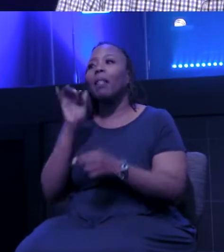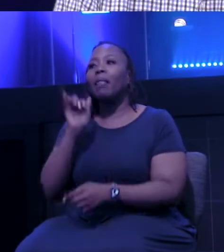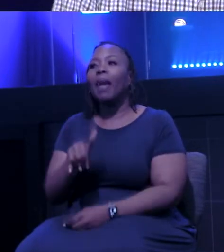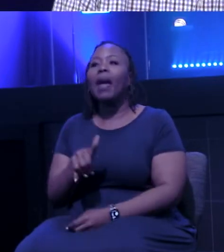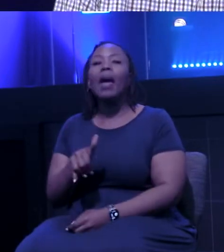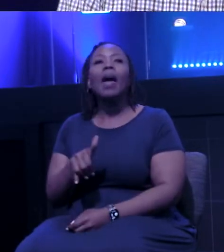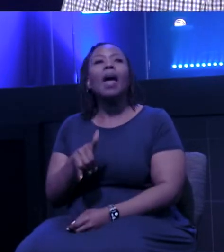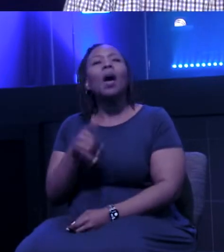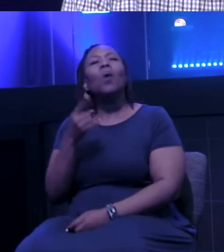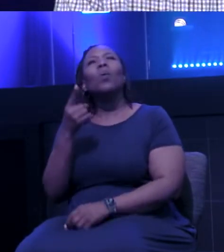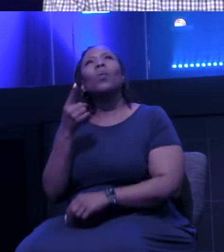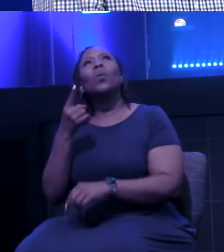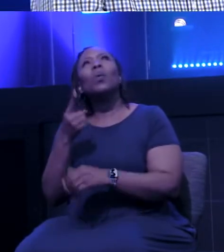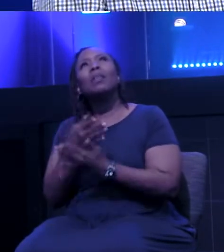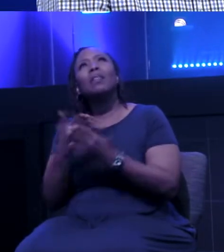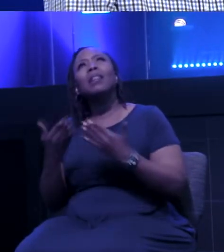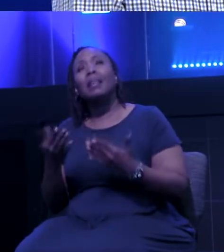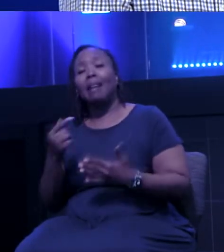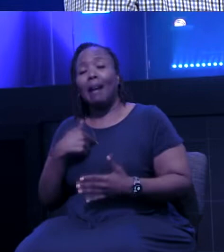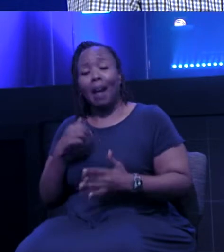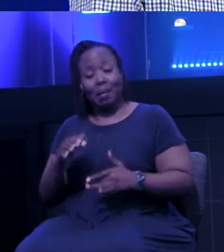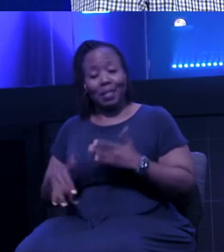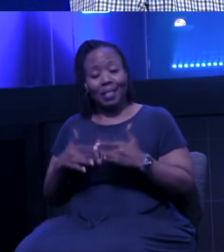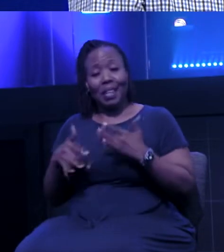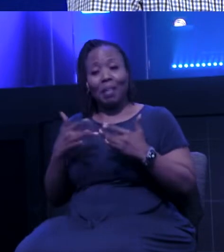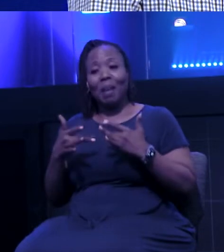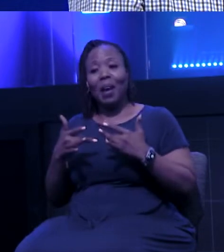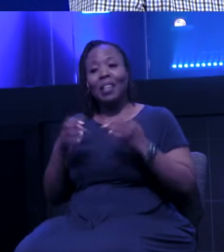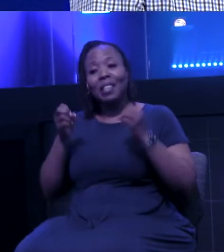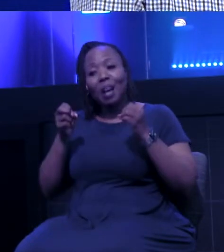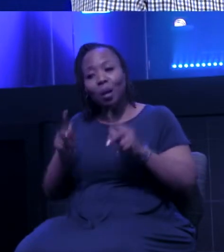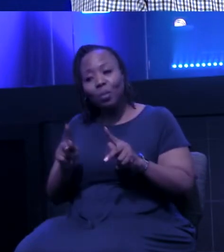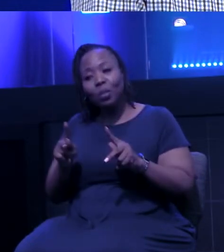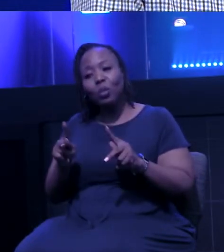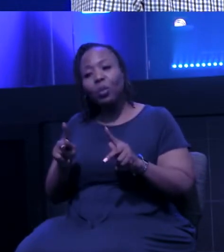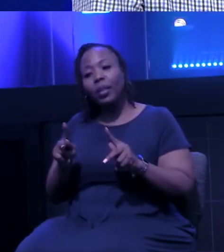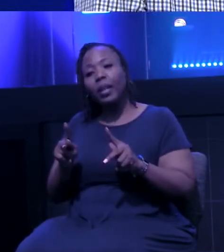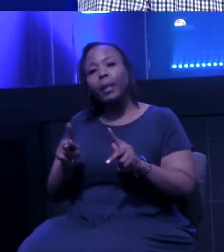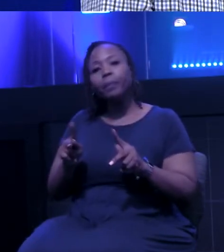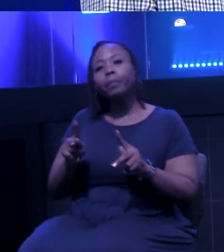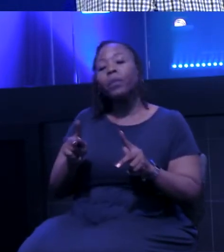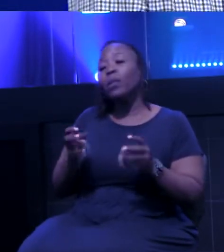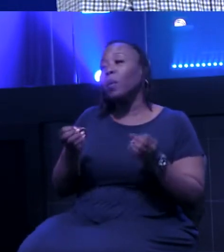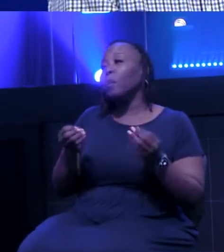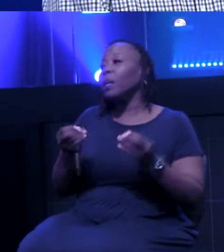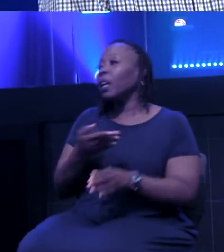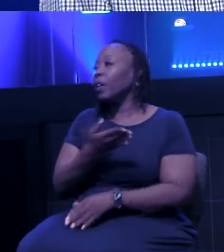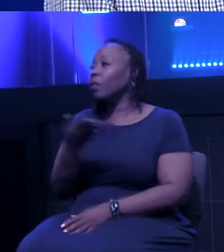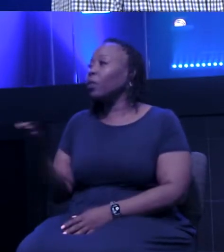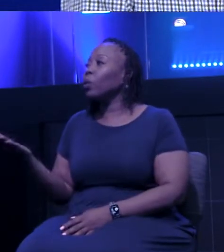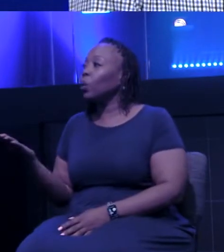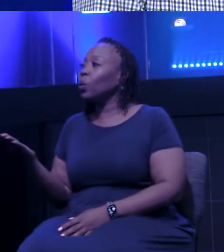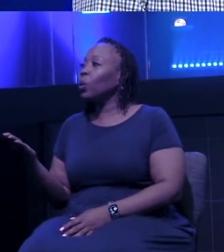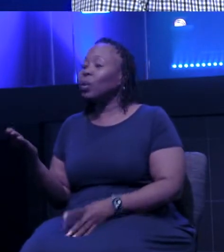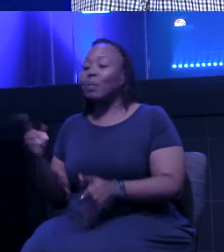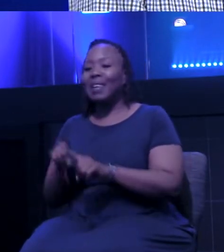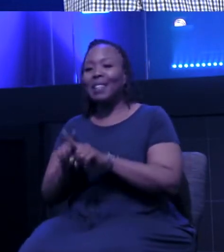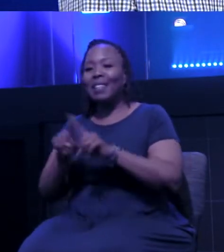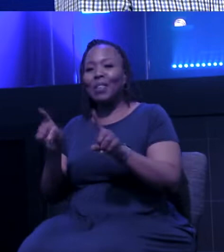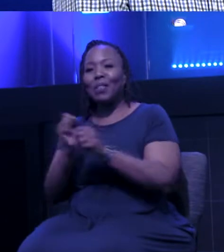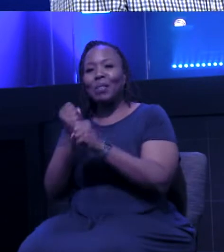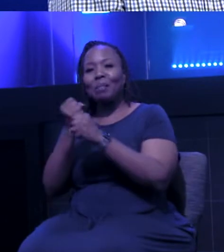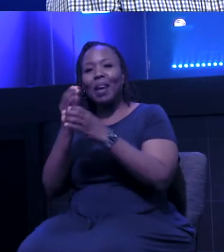One of the things that I'm excited about is this is an opportunity for many of you to be a difference maker,